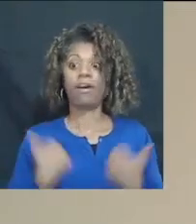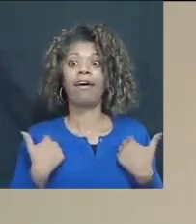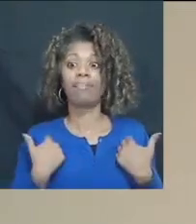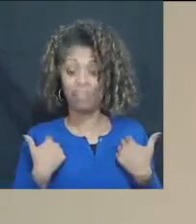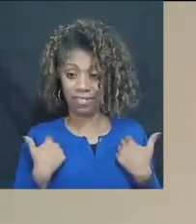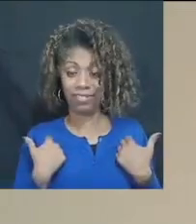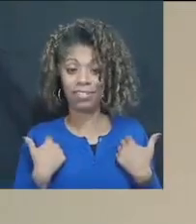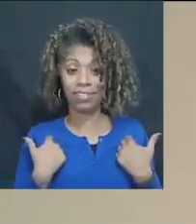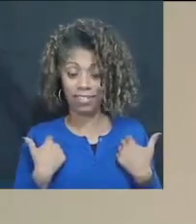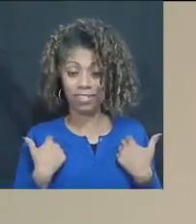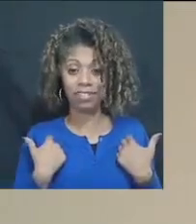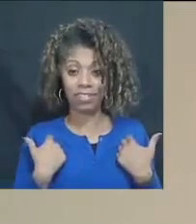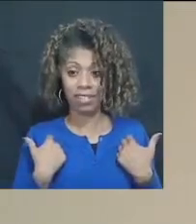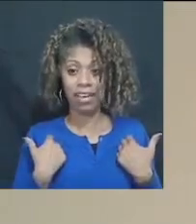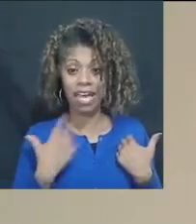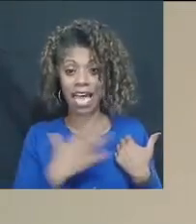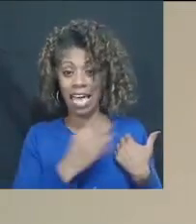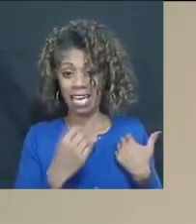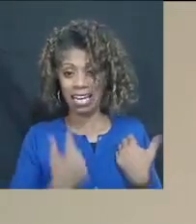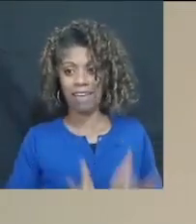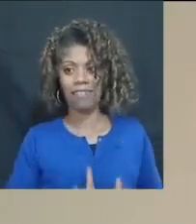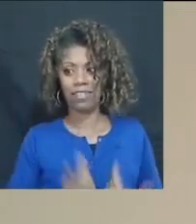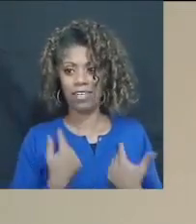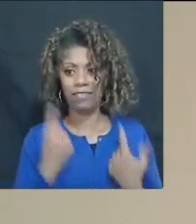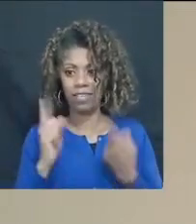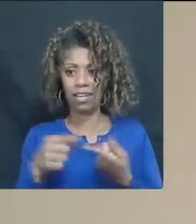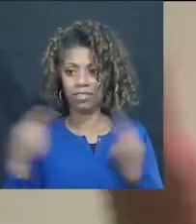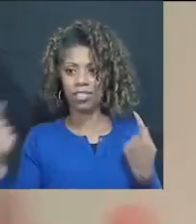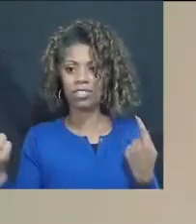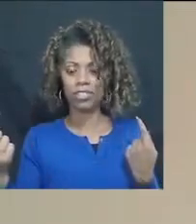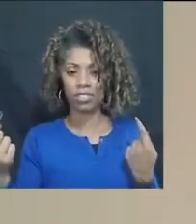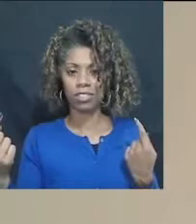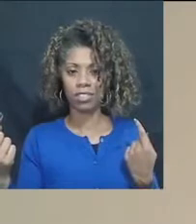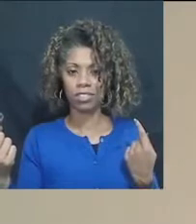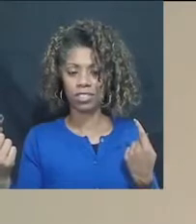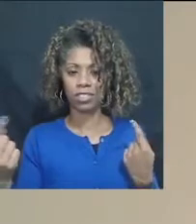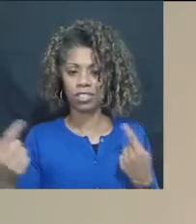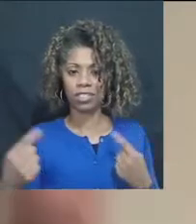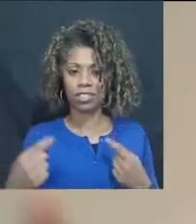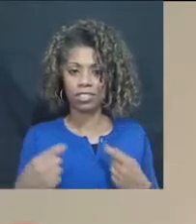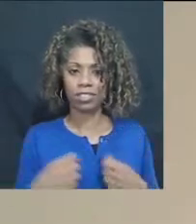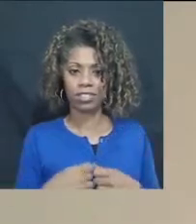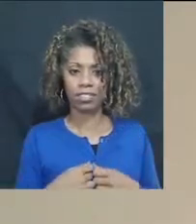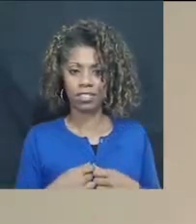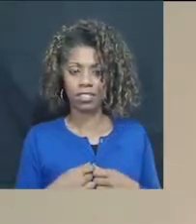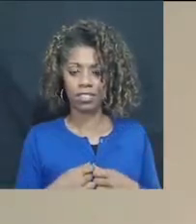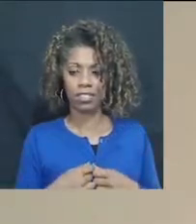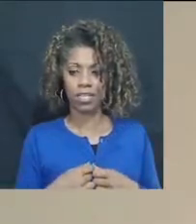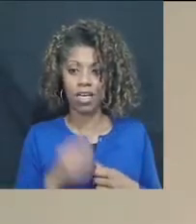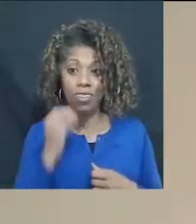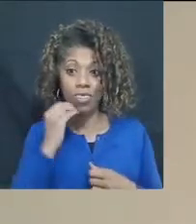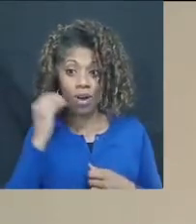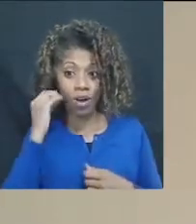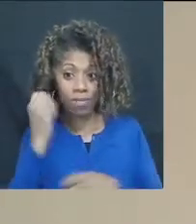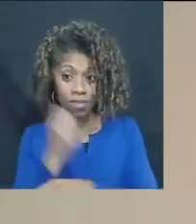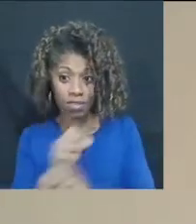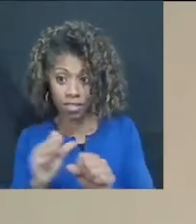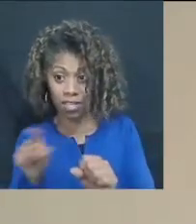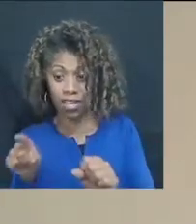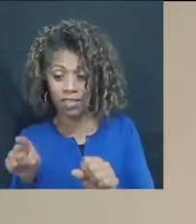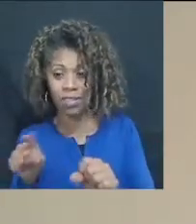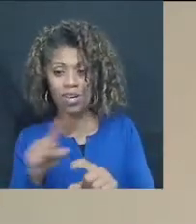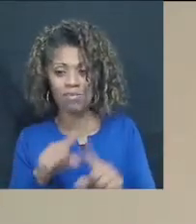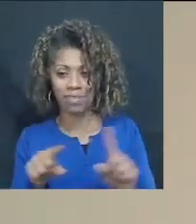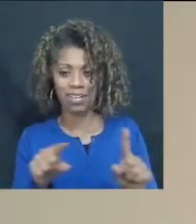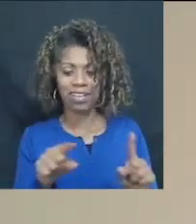contradiction that, that there is to live in the land of the free that was the home of the slave. Like, I understand how America can be two